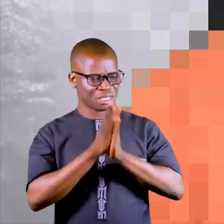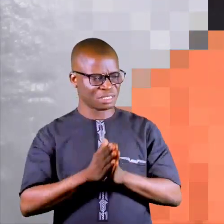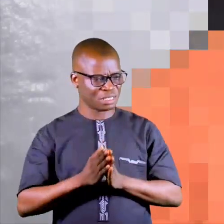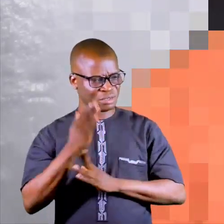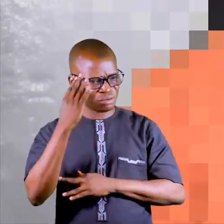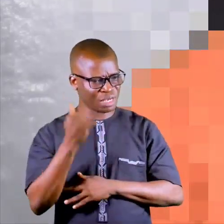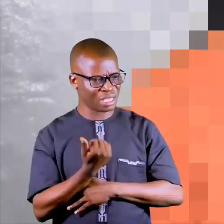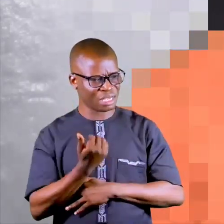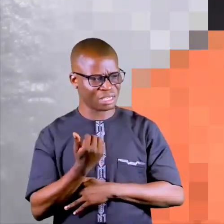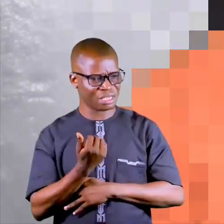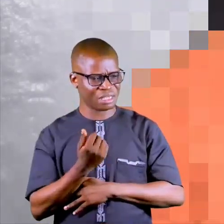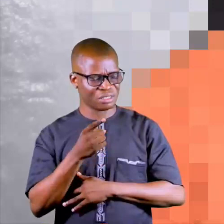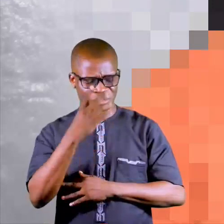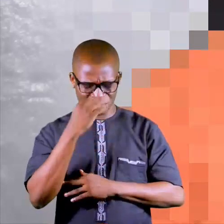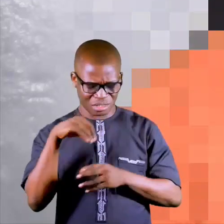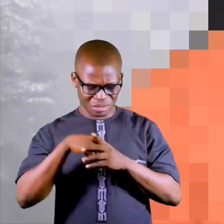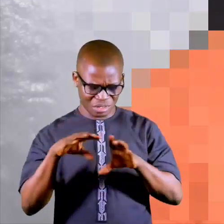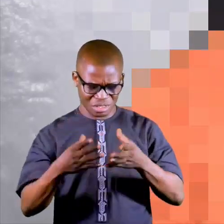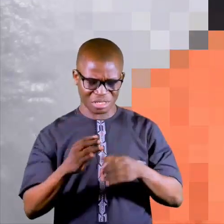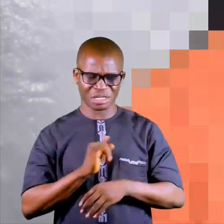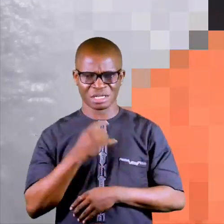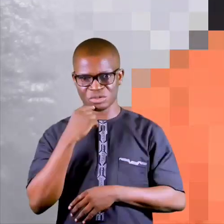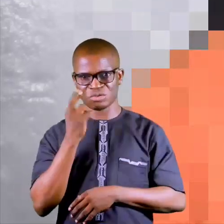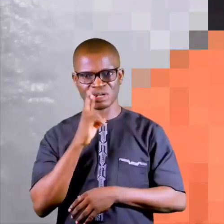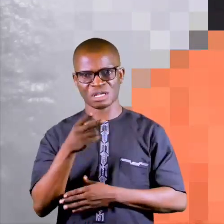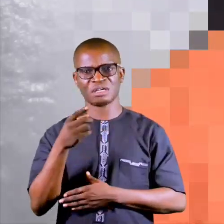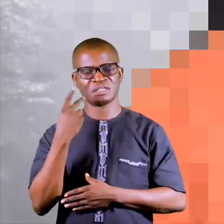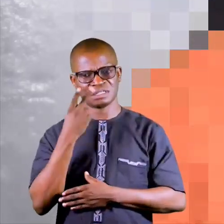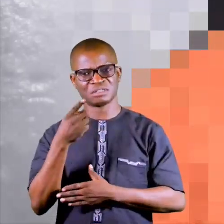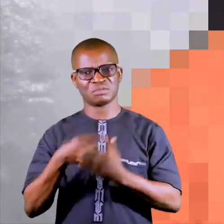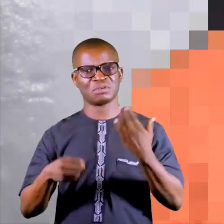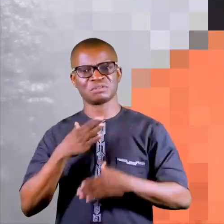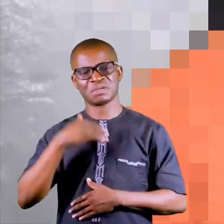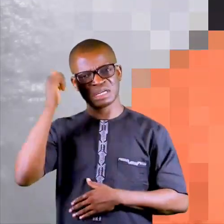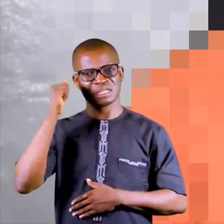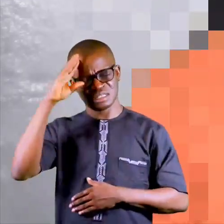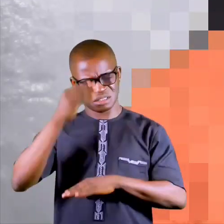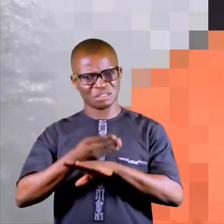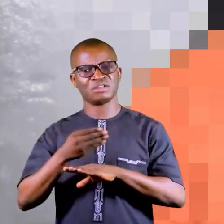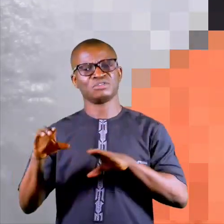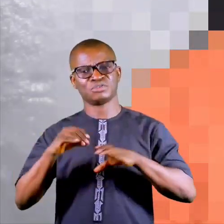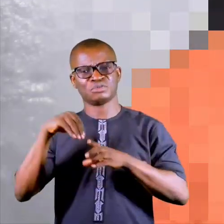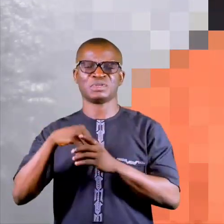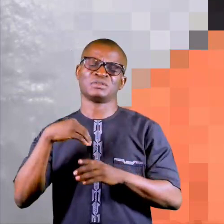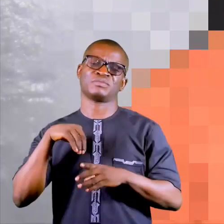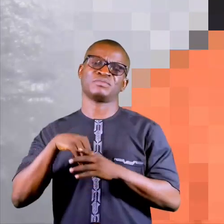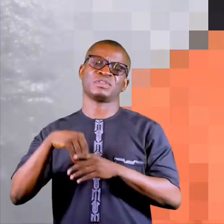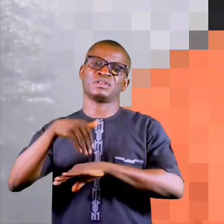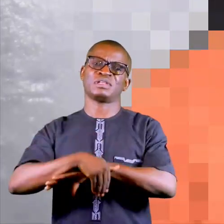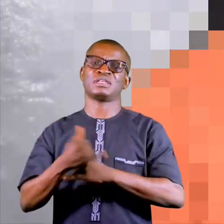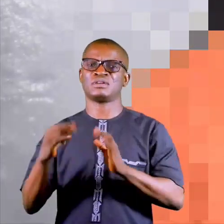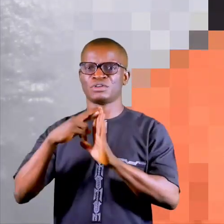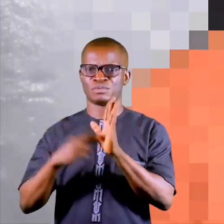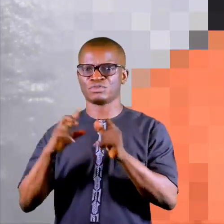happen at this day I don dey sleep inside class. I come tell her see wetin my aunty son dey do me in the night. So she go report